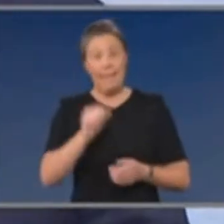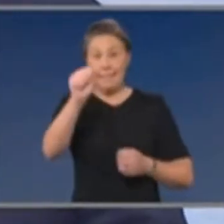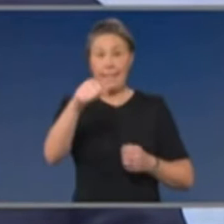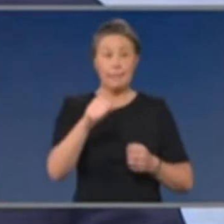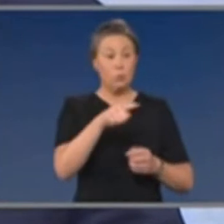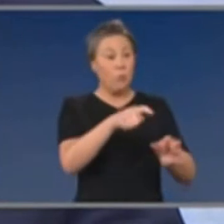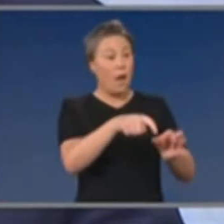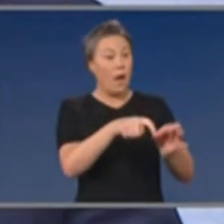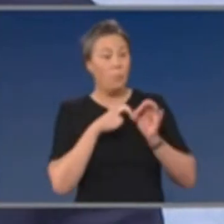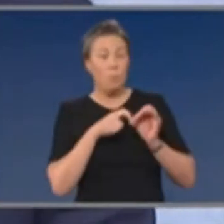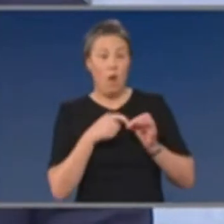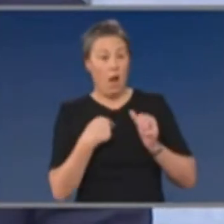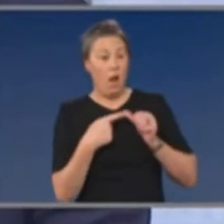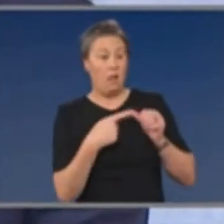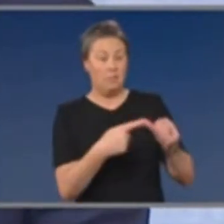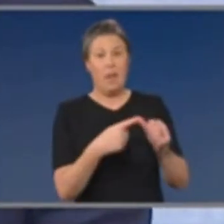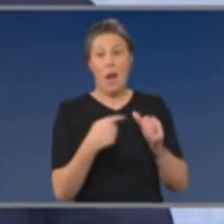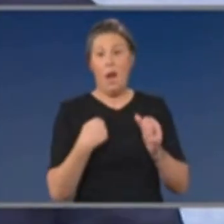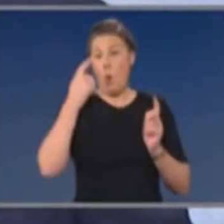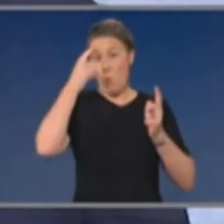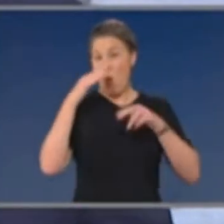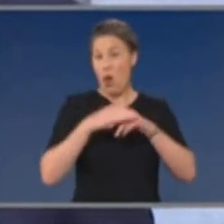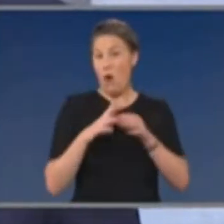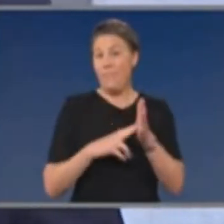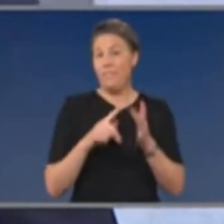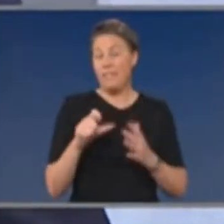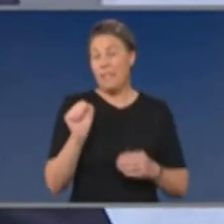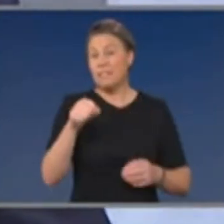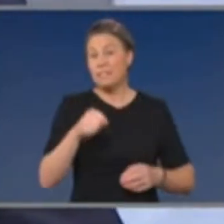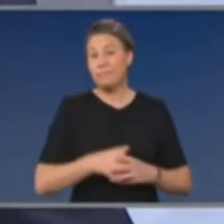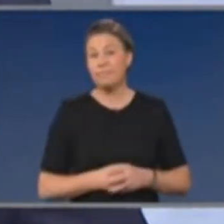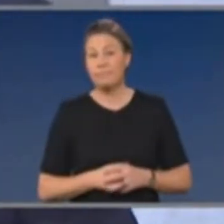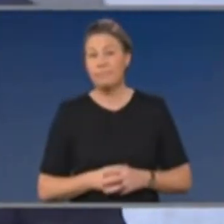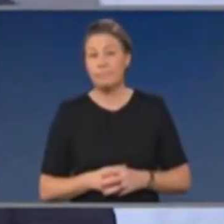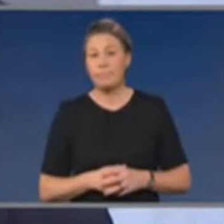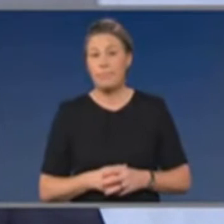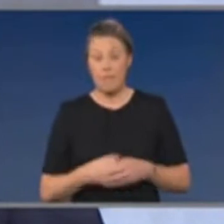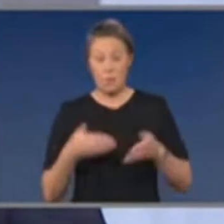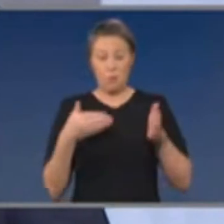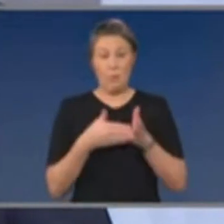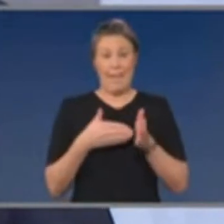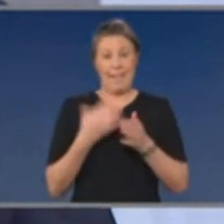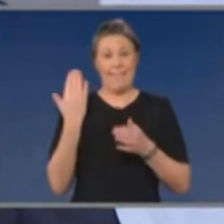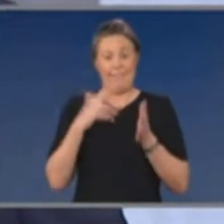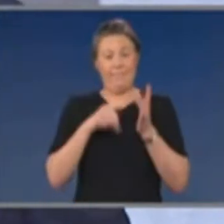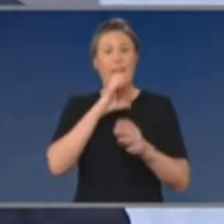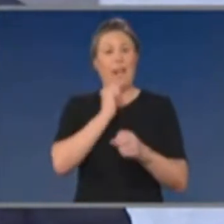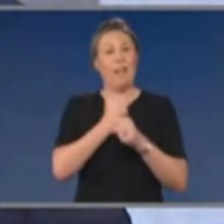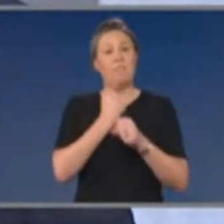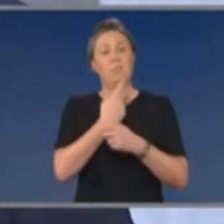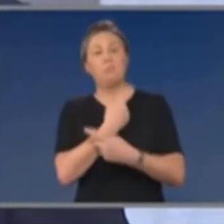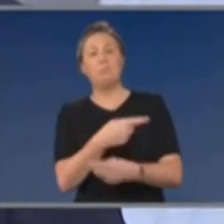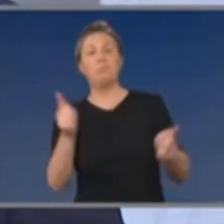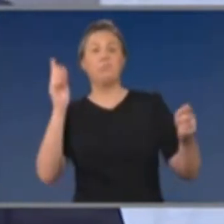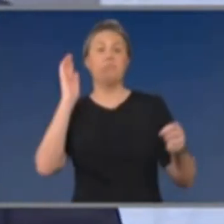very concerning. But as I think the Chief Health Officer in Victoria was remarking today, they are, I